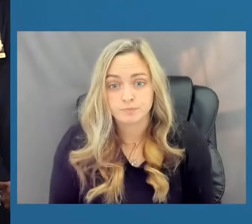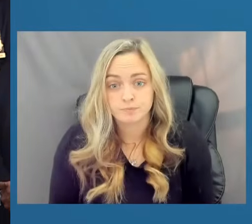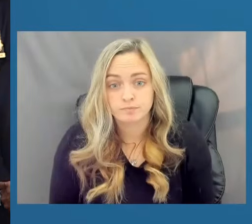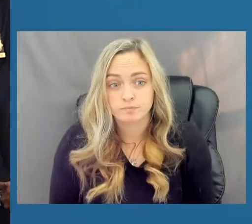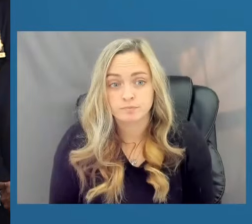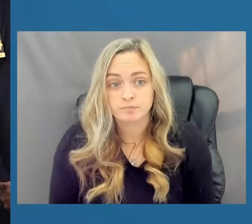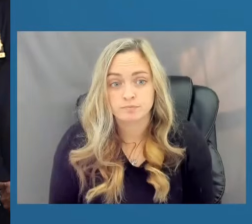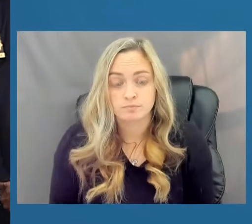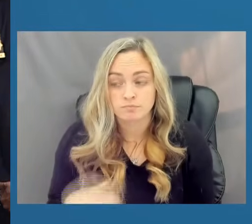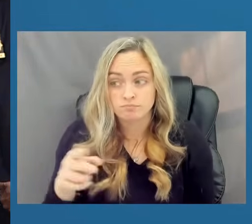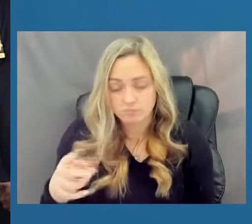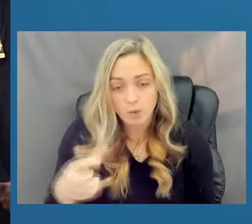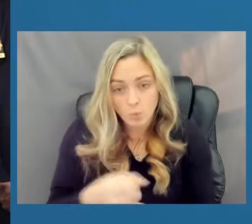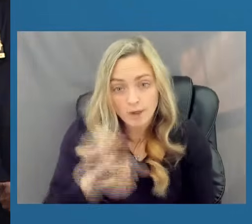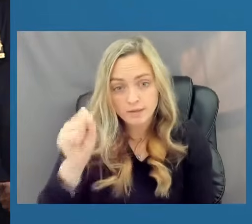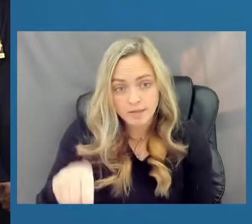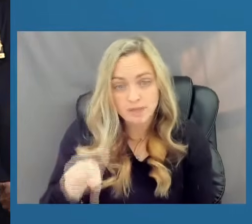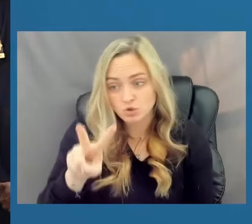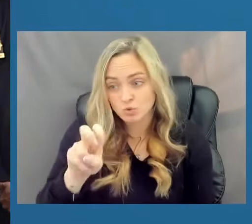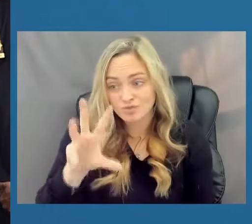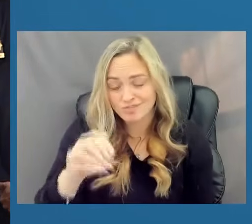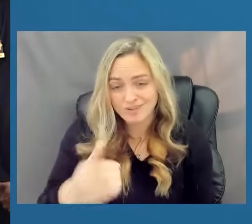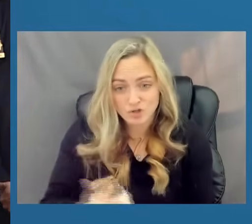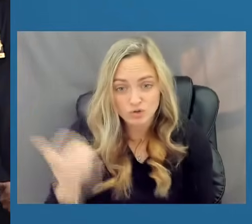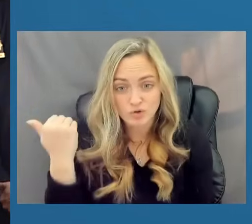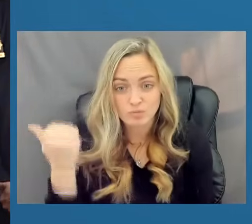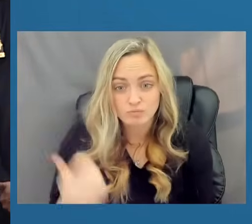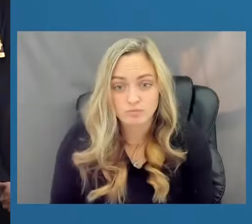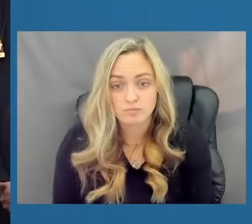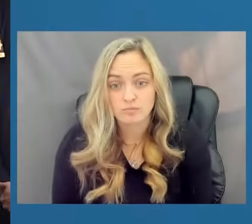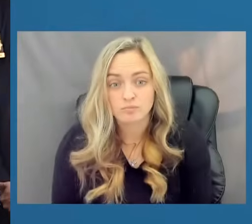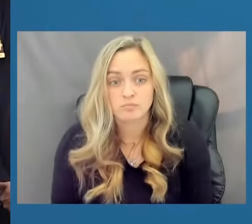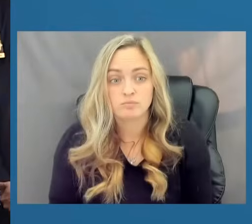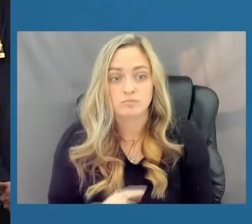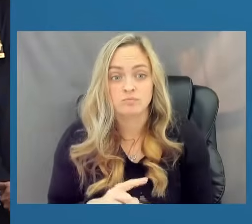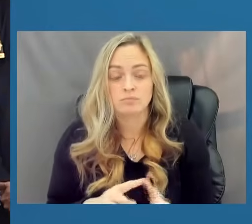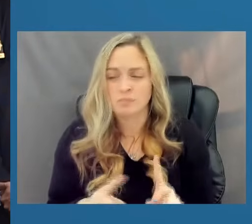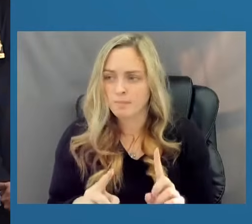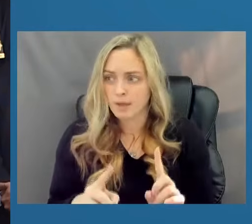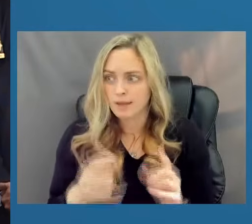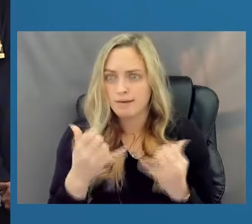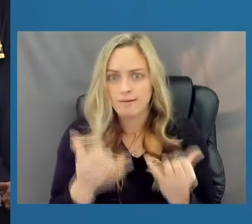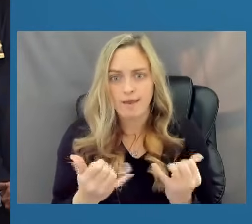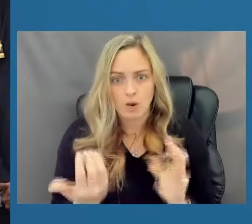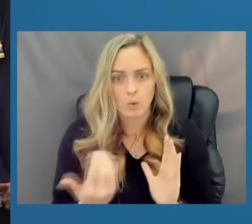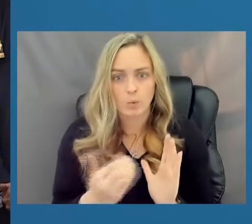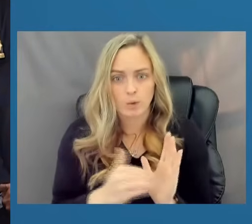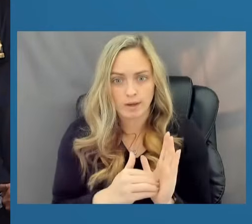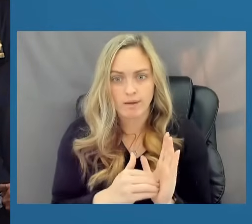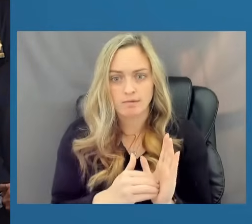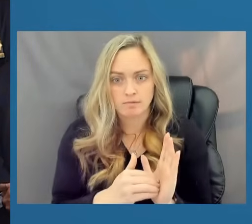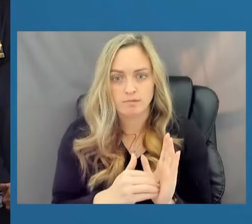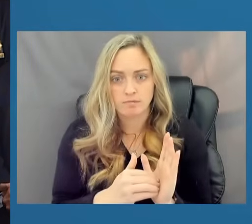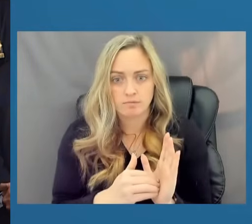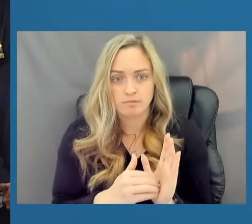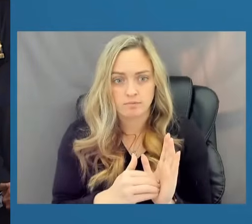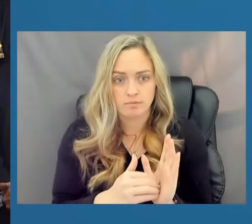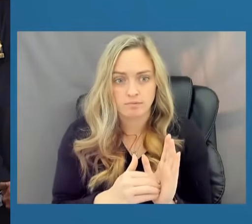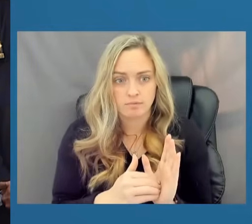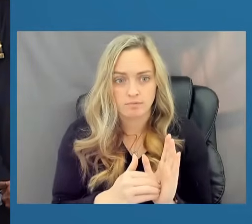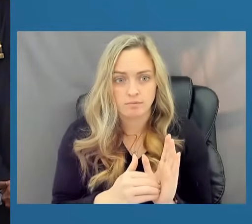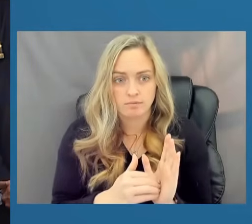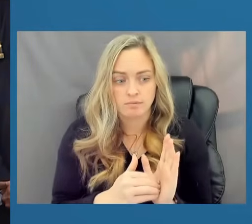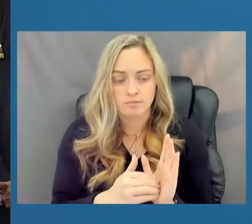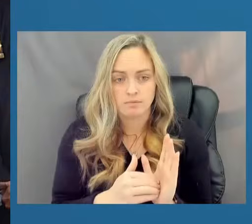it 250 years ago. We are called to act in this moment of tyranny. This is